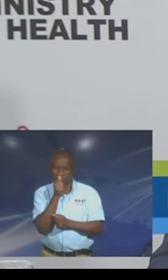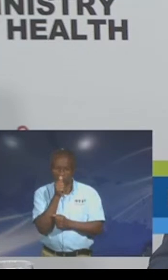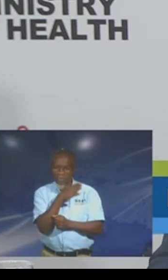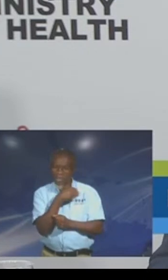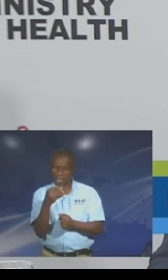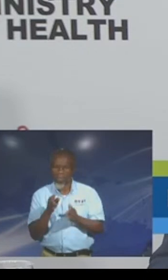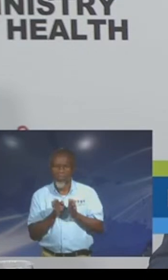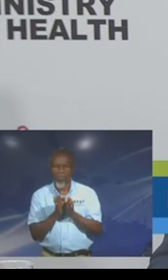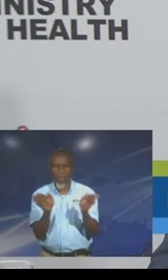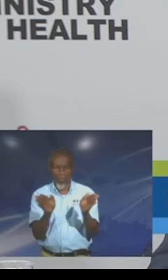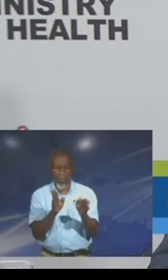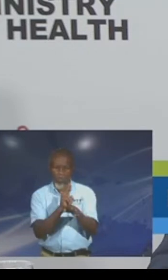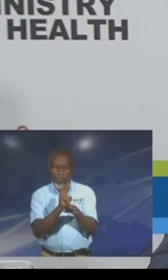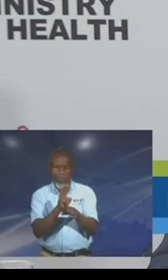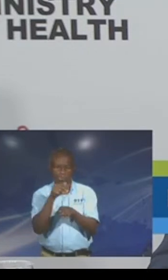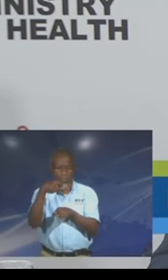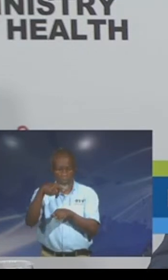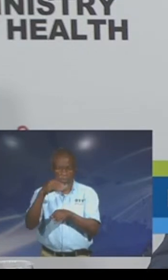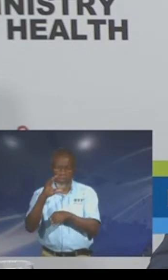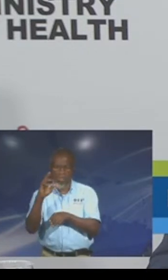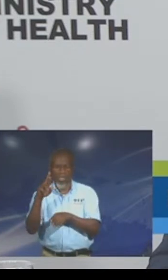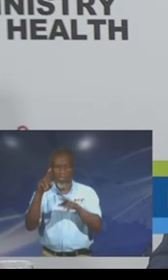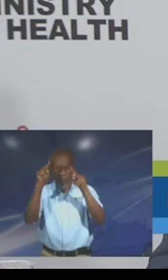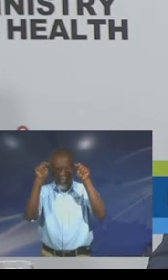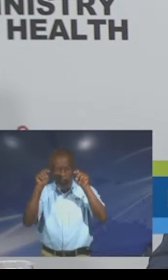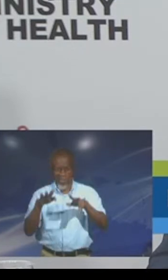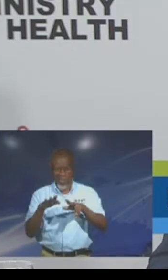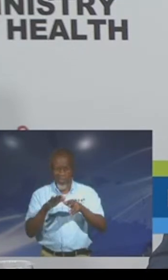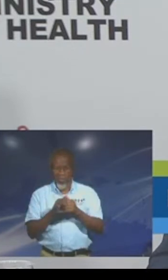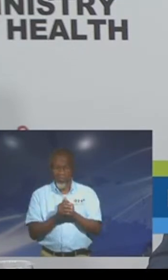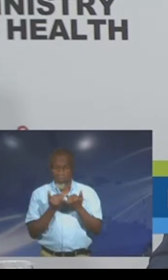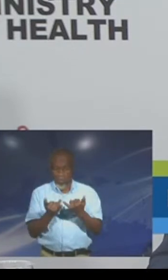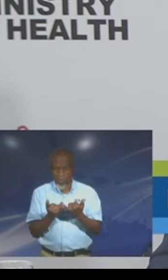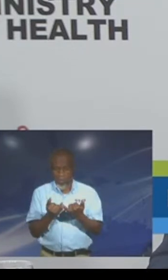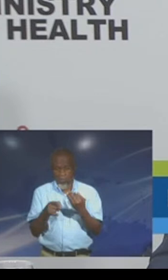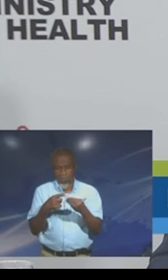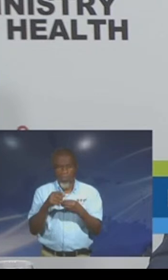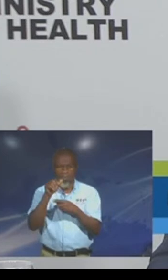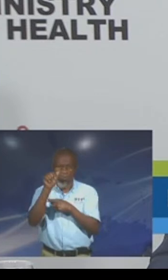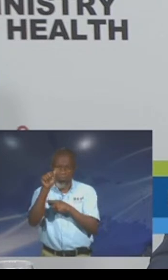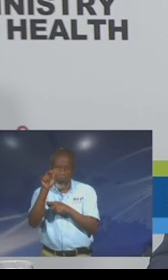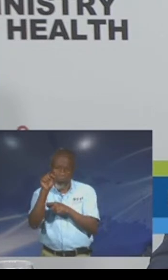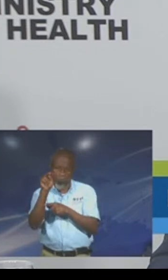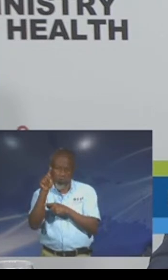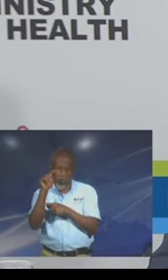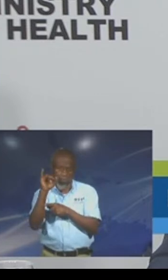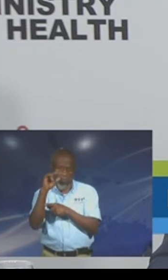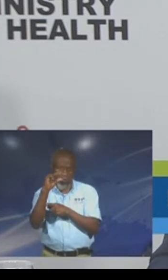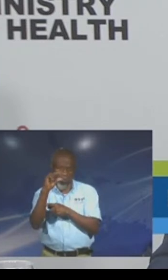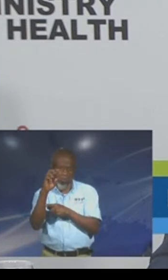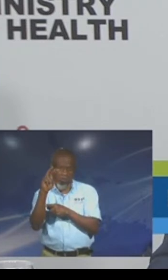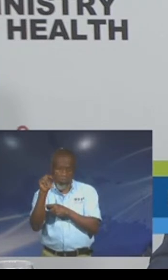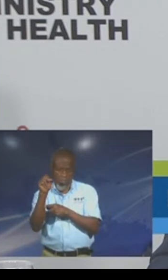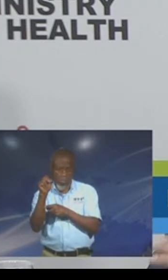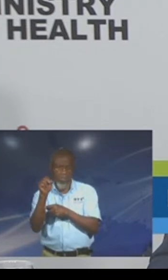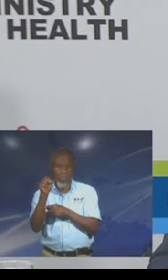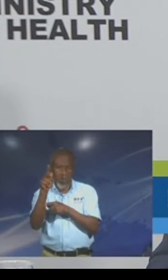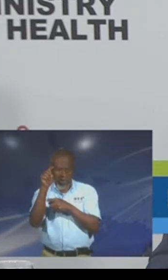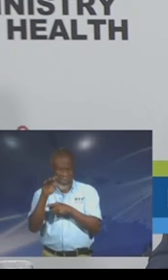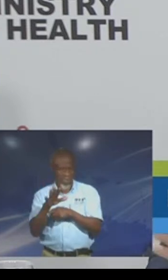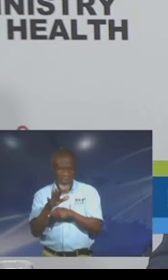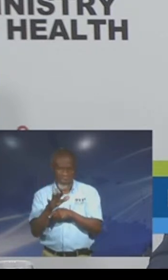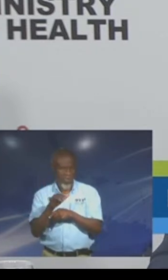using PCR. On the issue of antigen testing is not reportable.